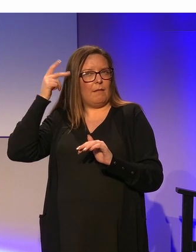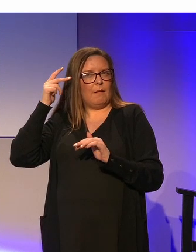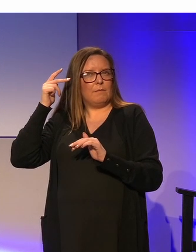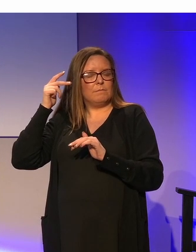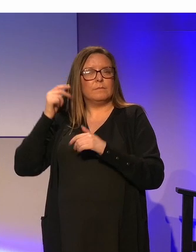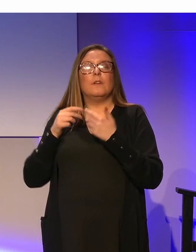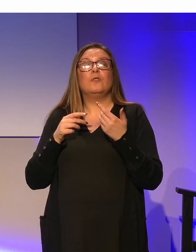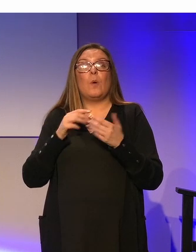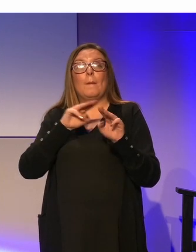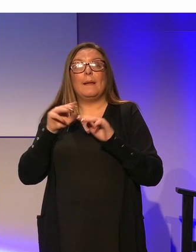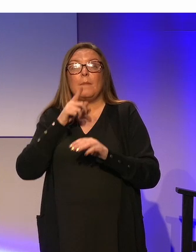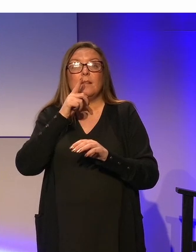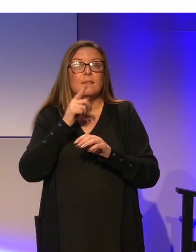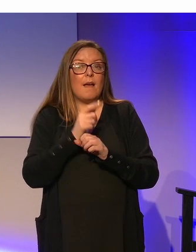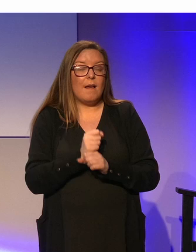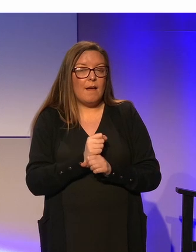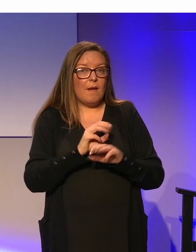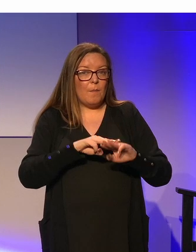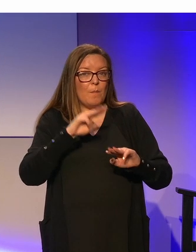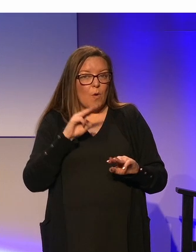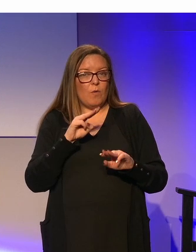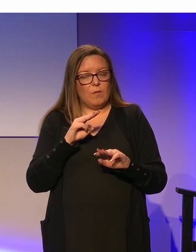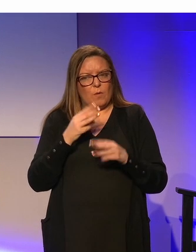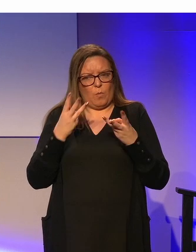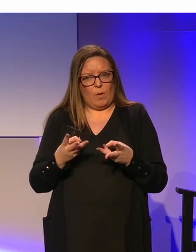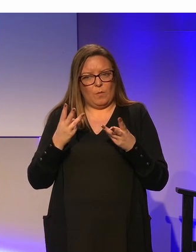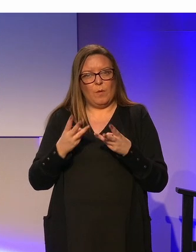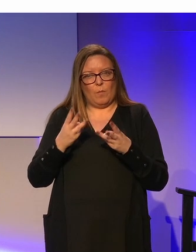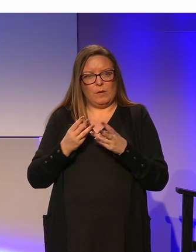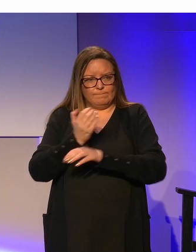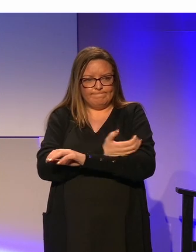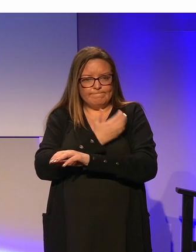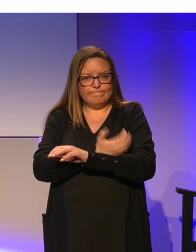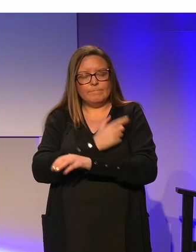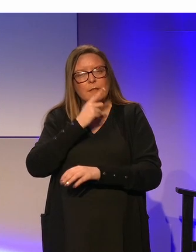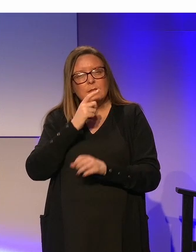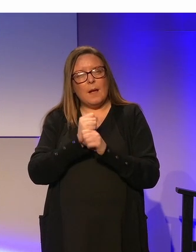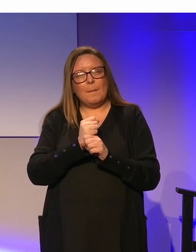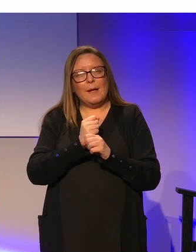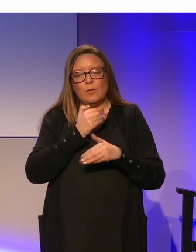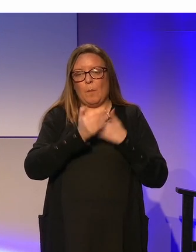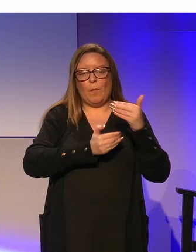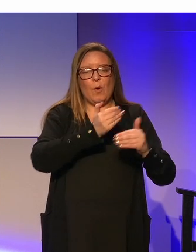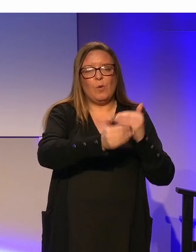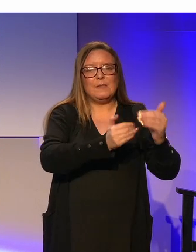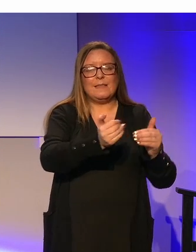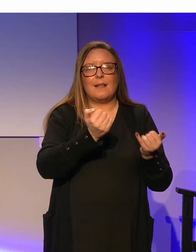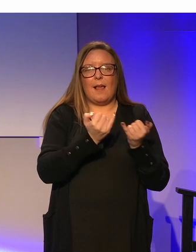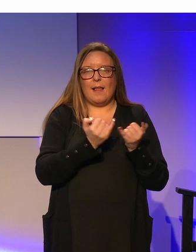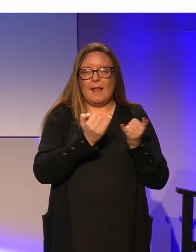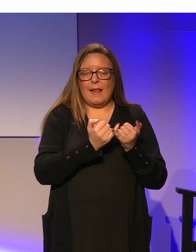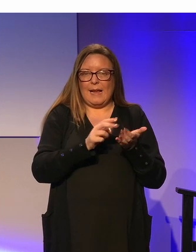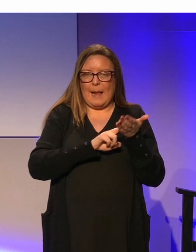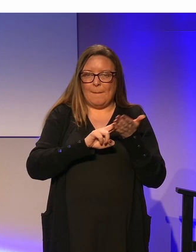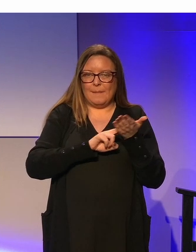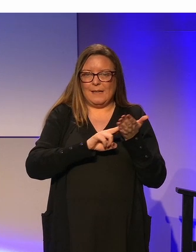found was that people talked more, kept wanting to talk more about processes, such as the application for the